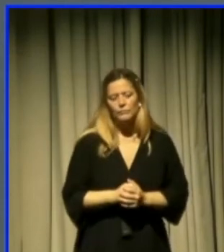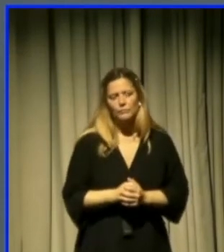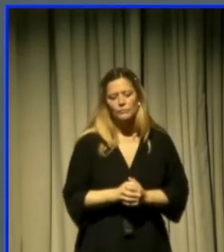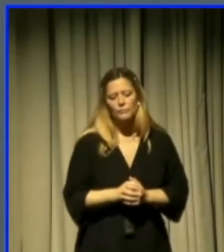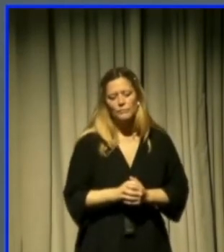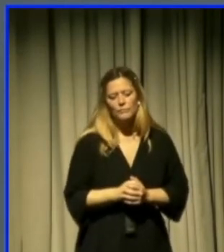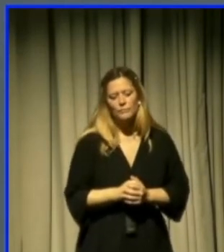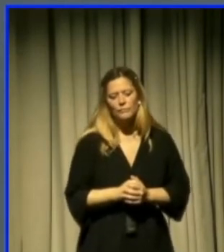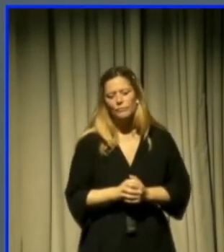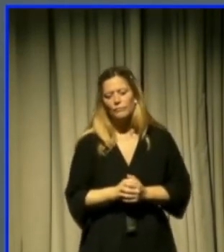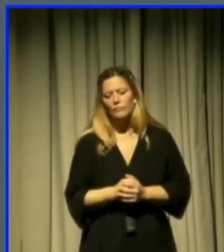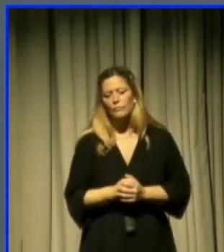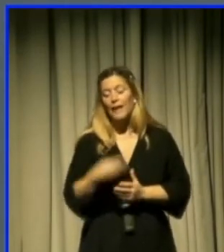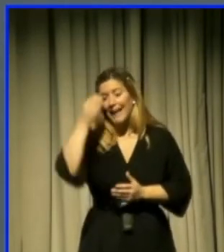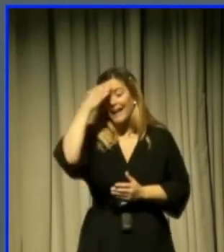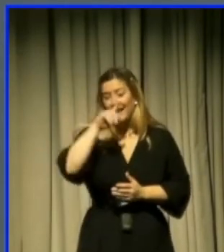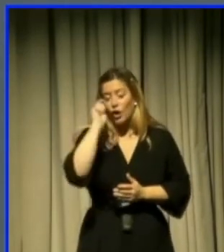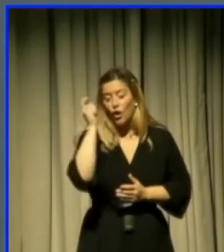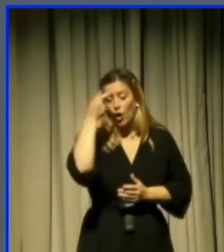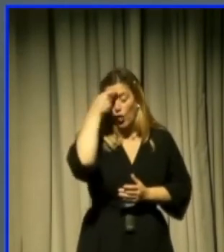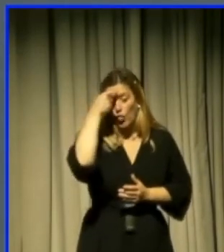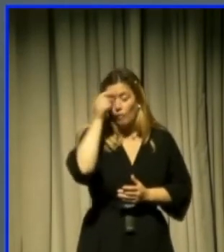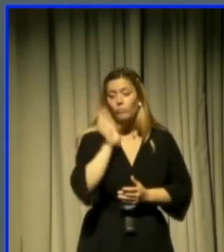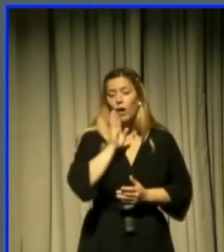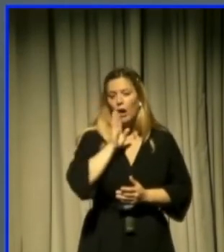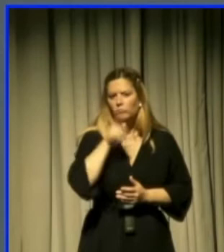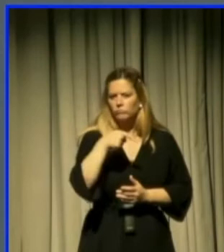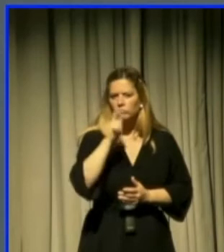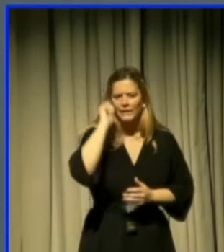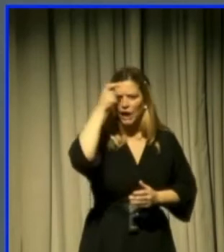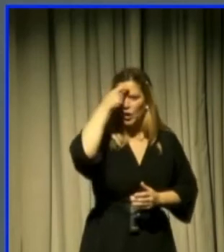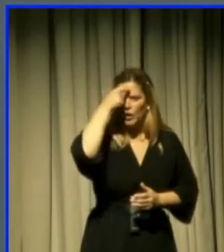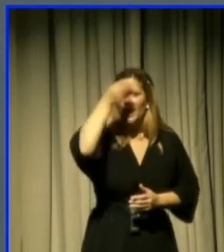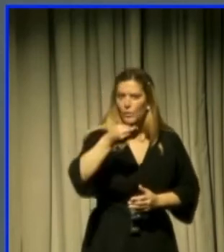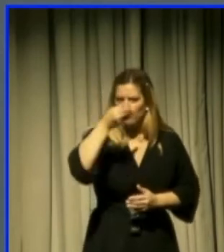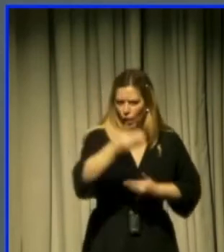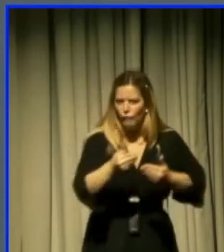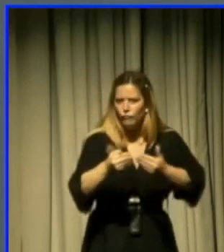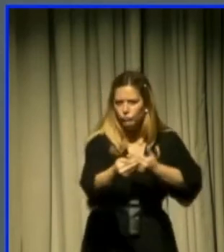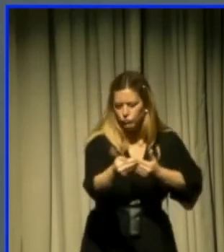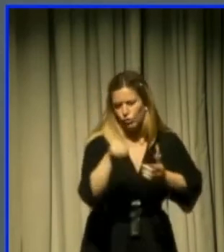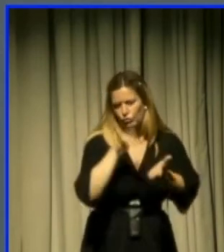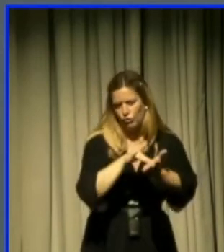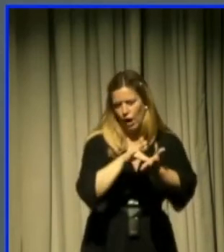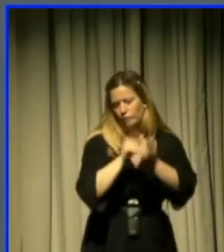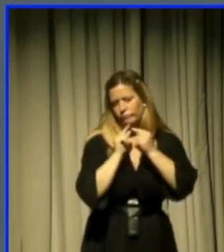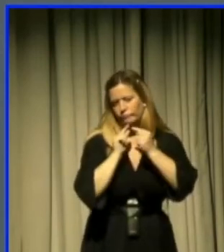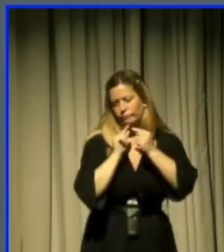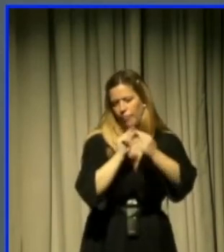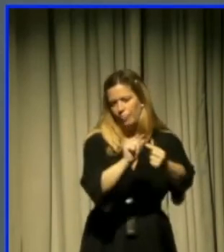crucial concept that we have to discuss in the future about the role of technology and also